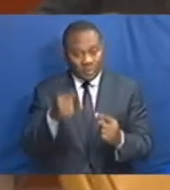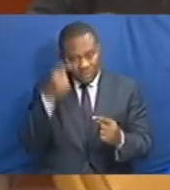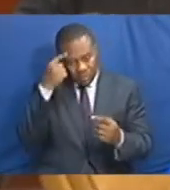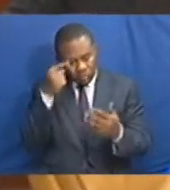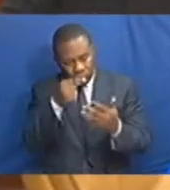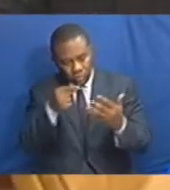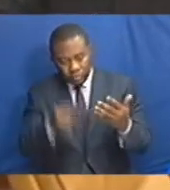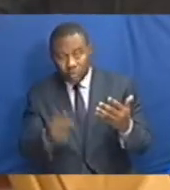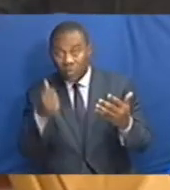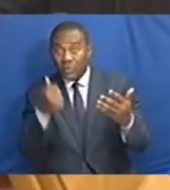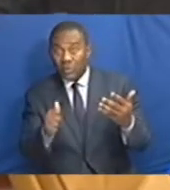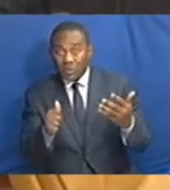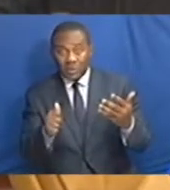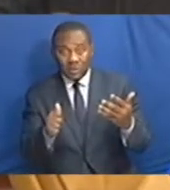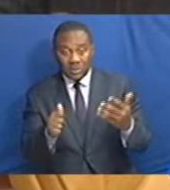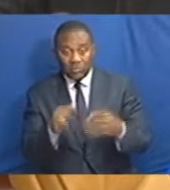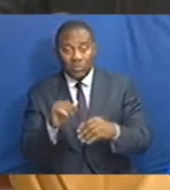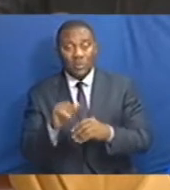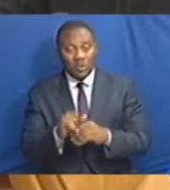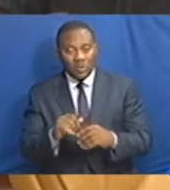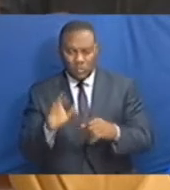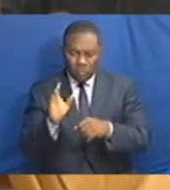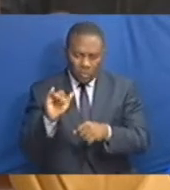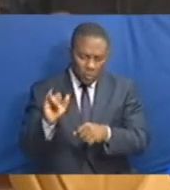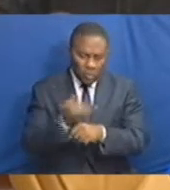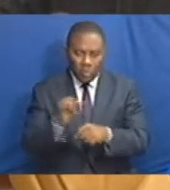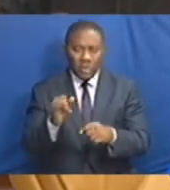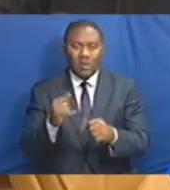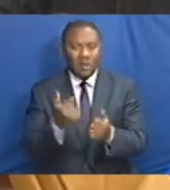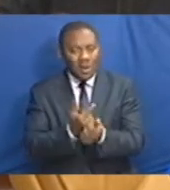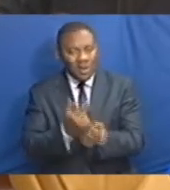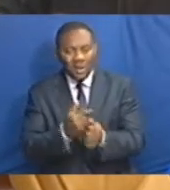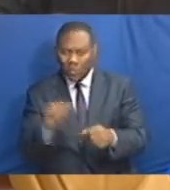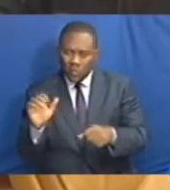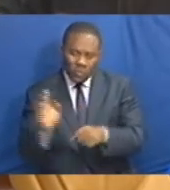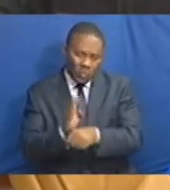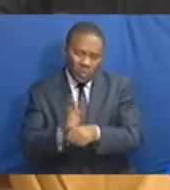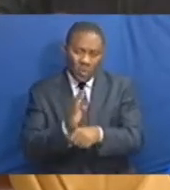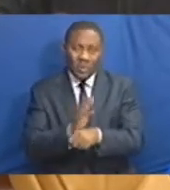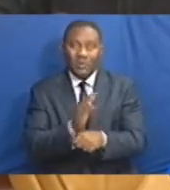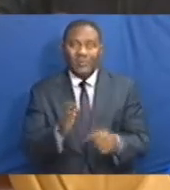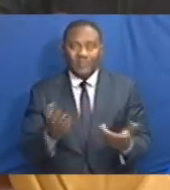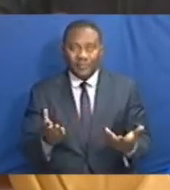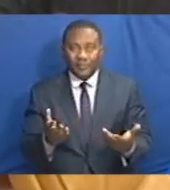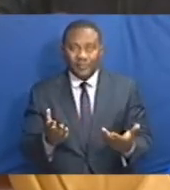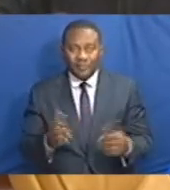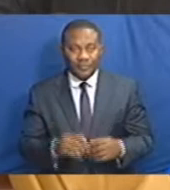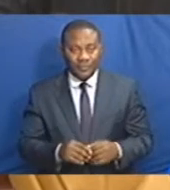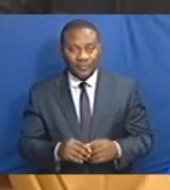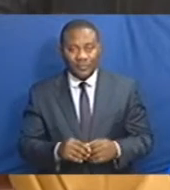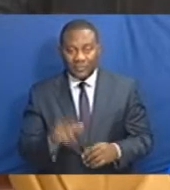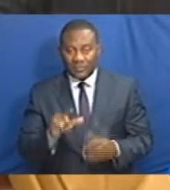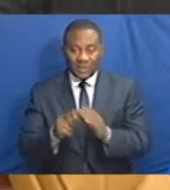we are going to industrialize Ghana and make sure that Ghana takes its place in the Committee of